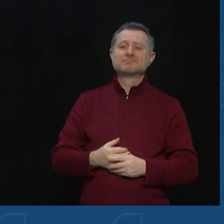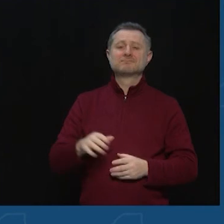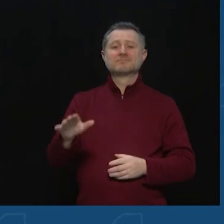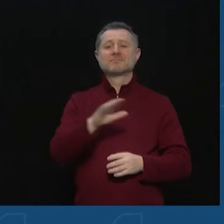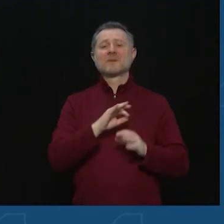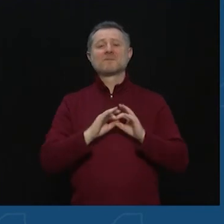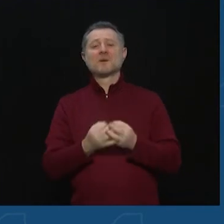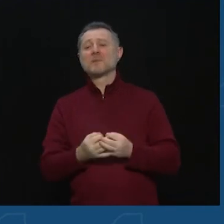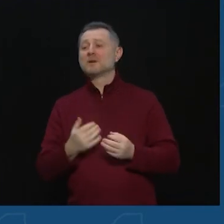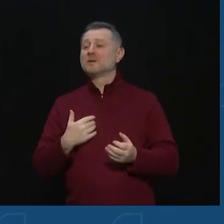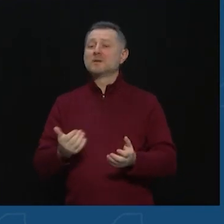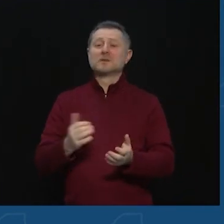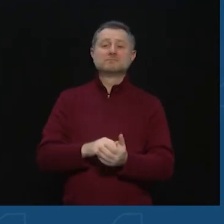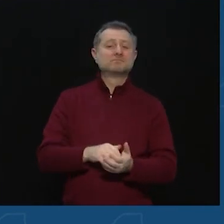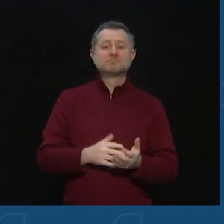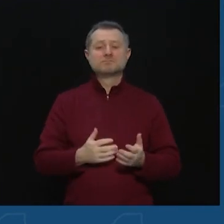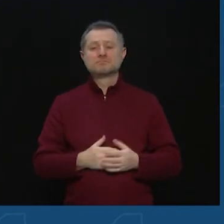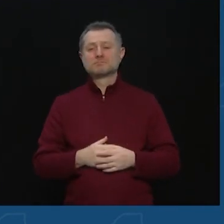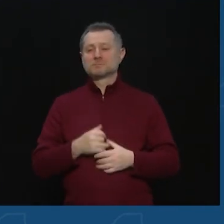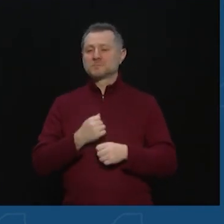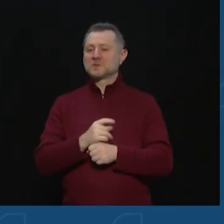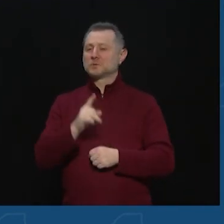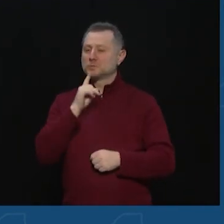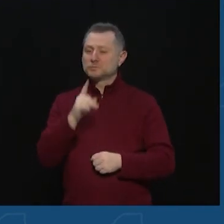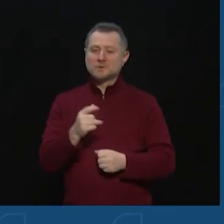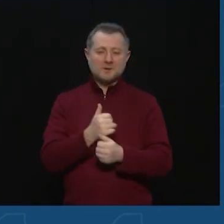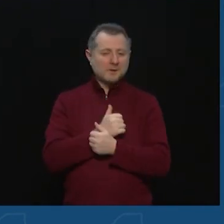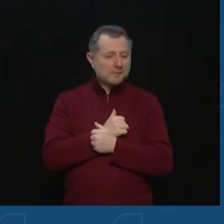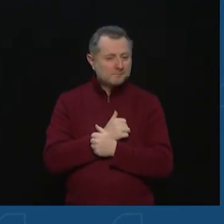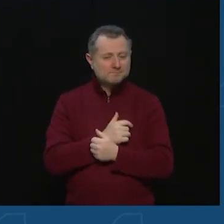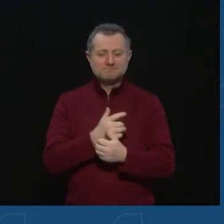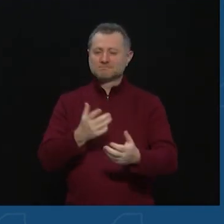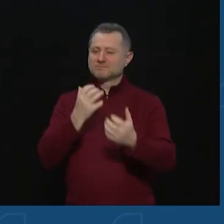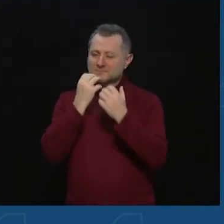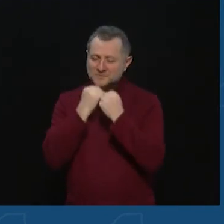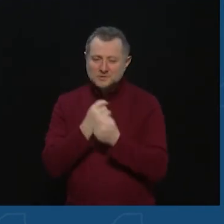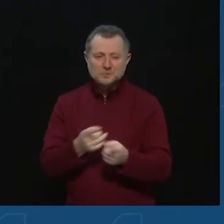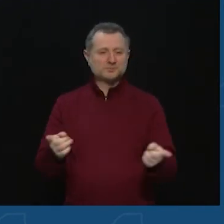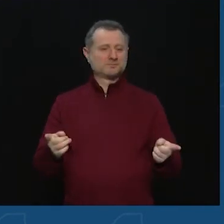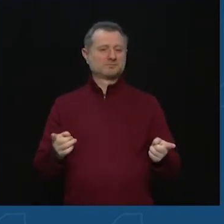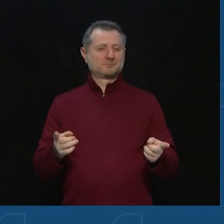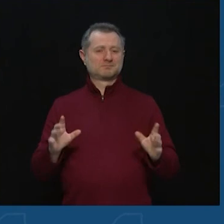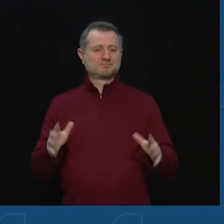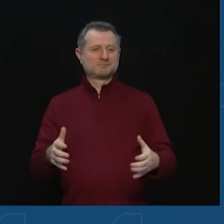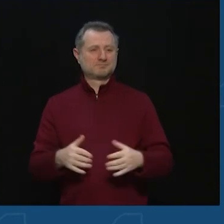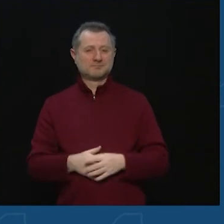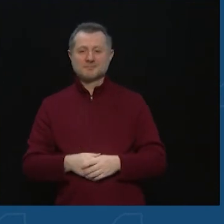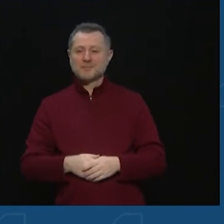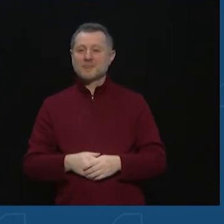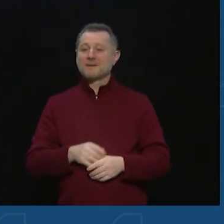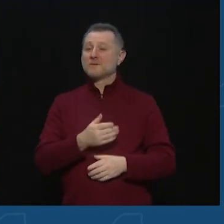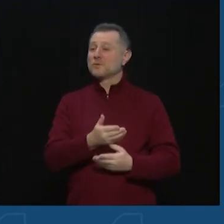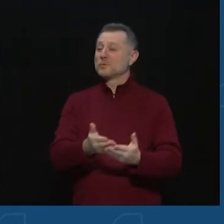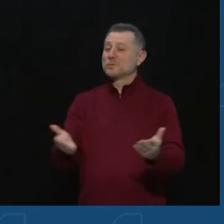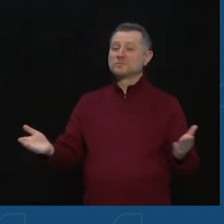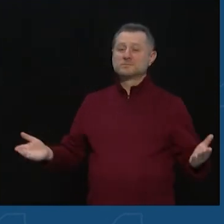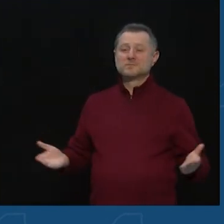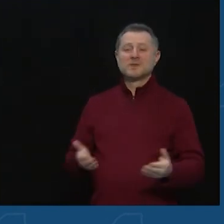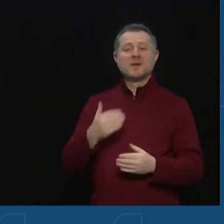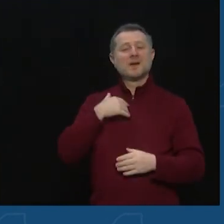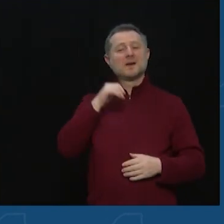make sure you hug these individuals, cherish them, and all of you, when you leave each day, if you have a loved one at